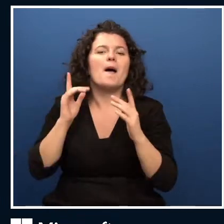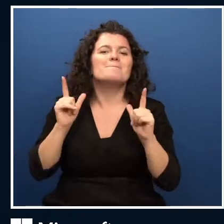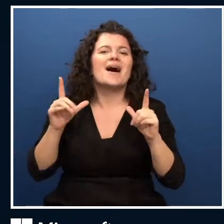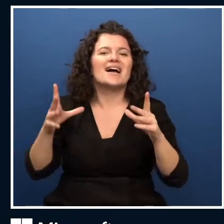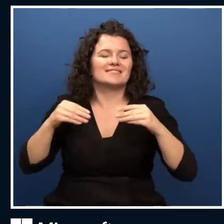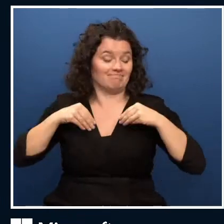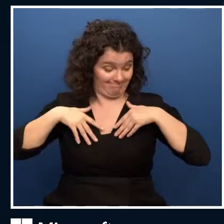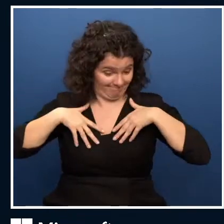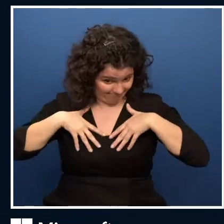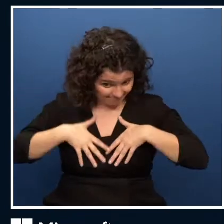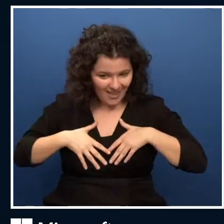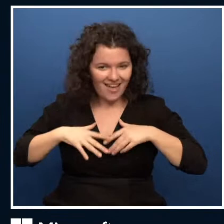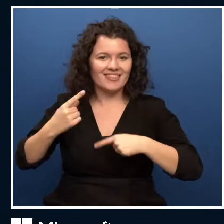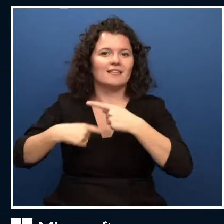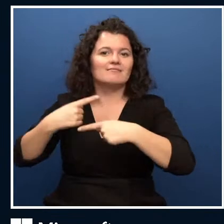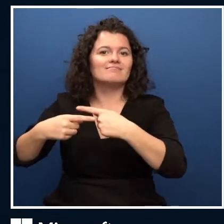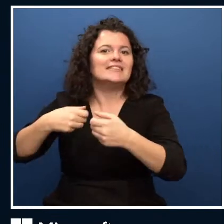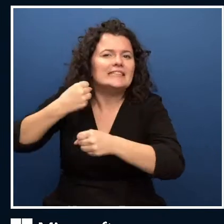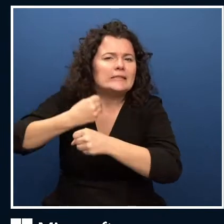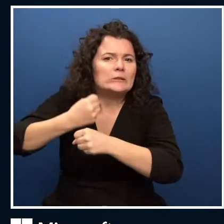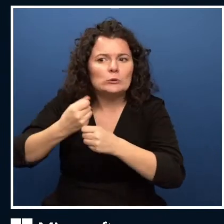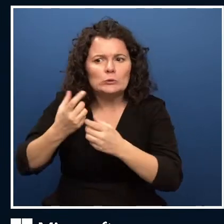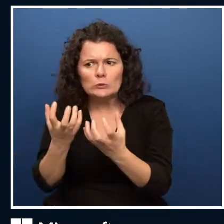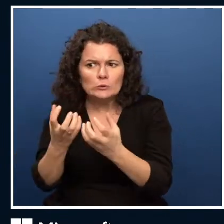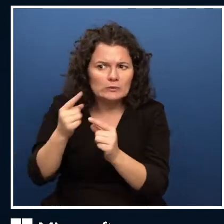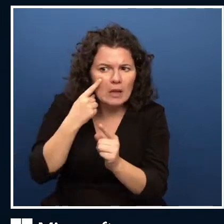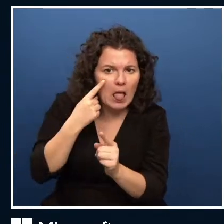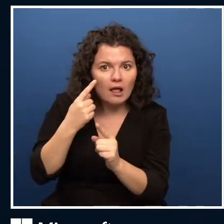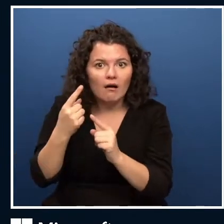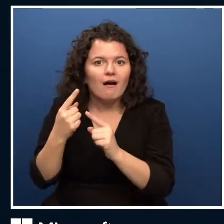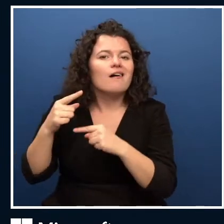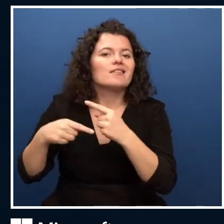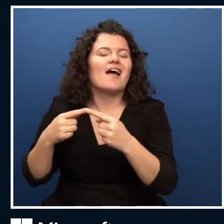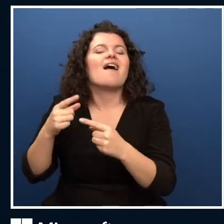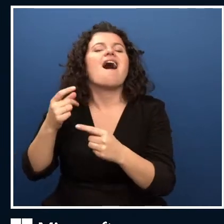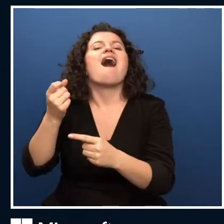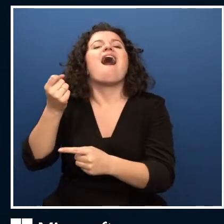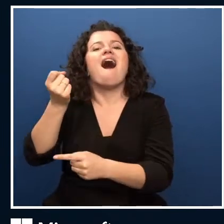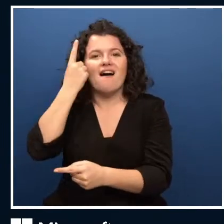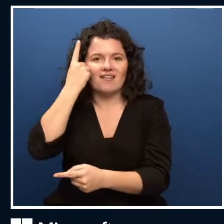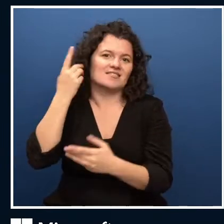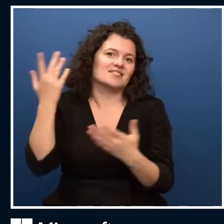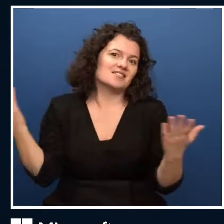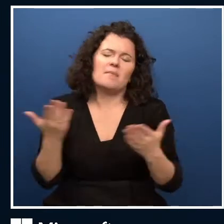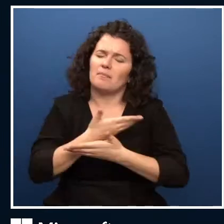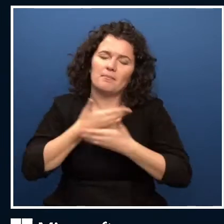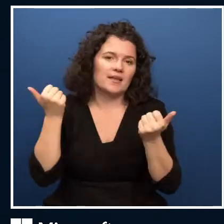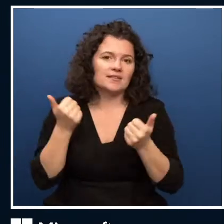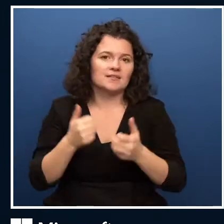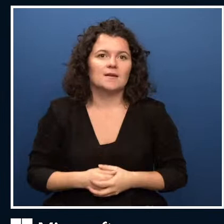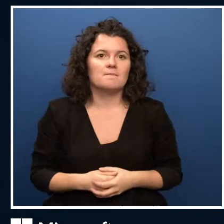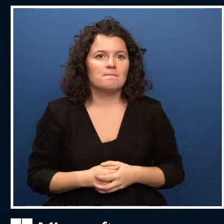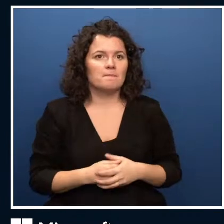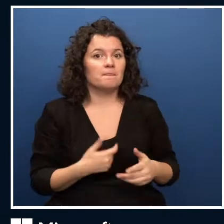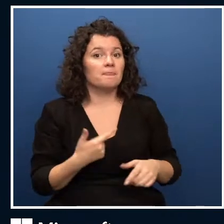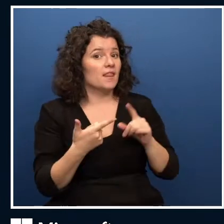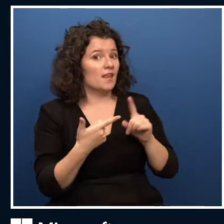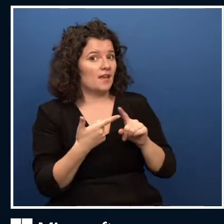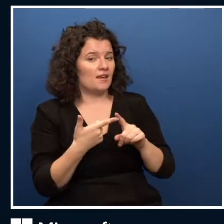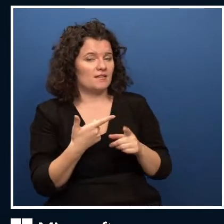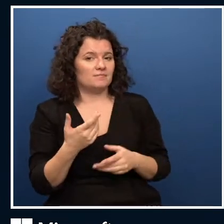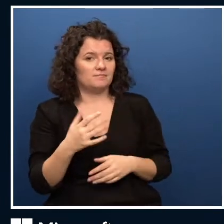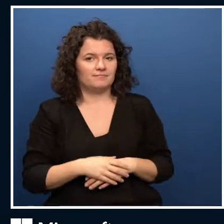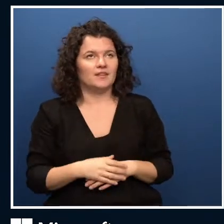Excellent. So, AJ? Okay, so top tips, just very briefly, there are two things. First of all, I would like to say that the university